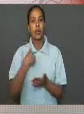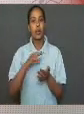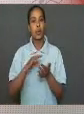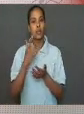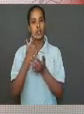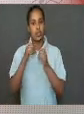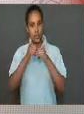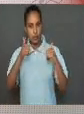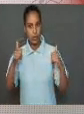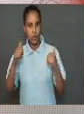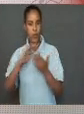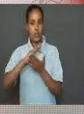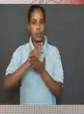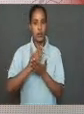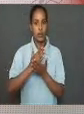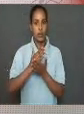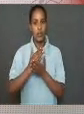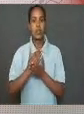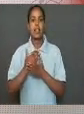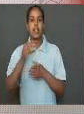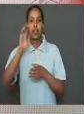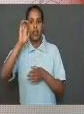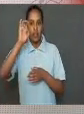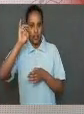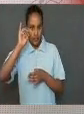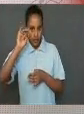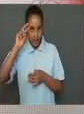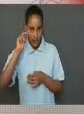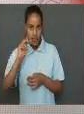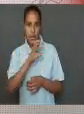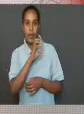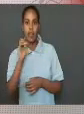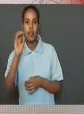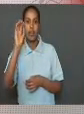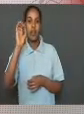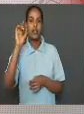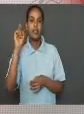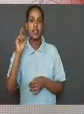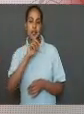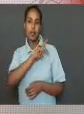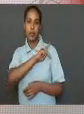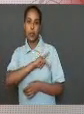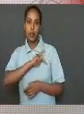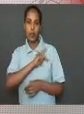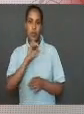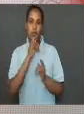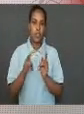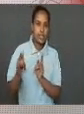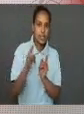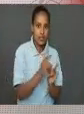will distinguish between intensive and extensive properties of a